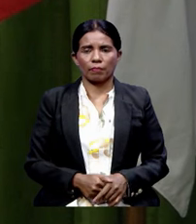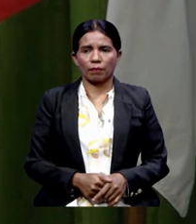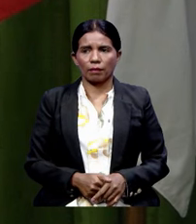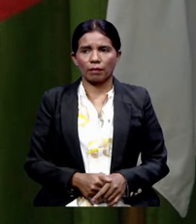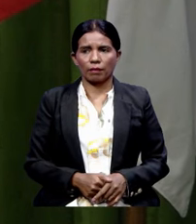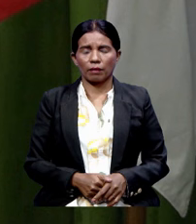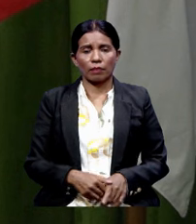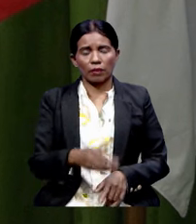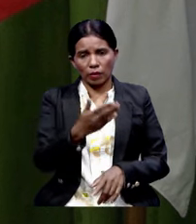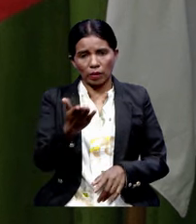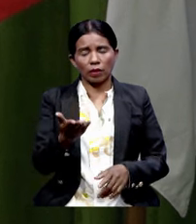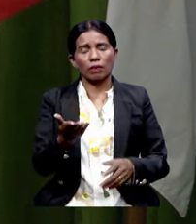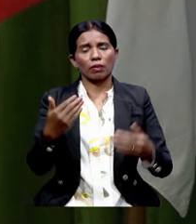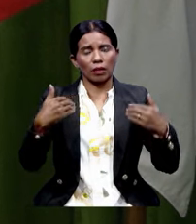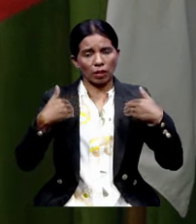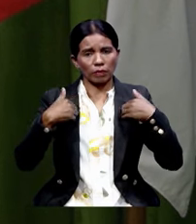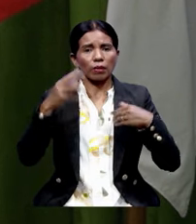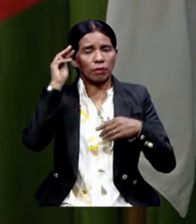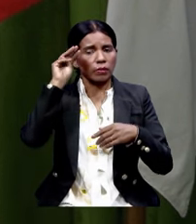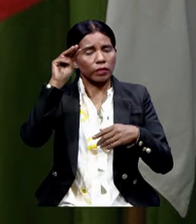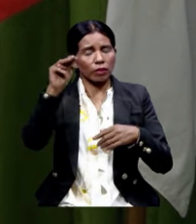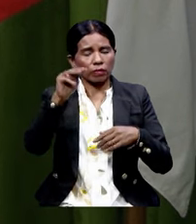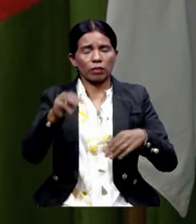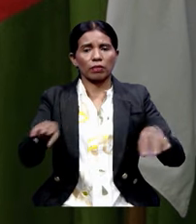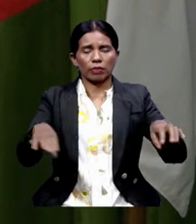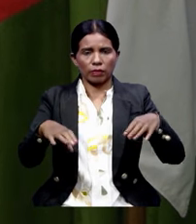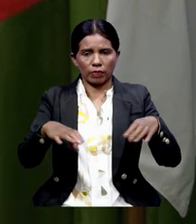You have a mission.